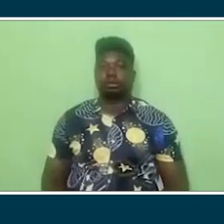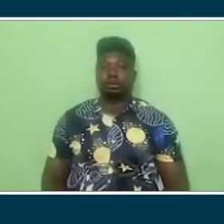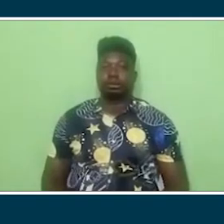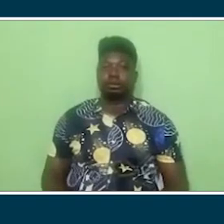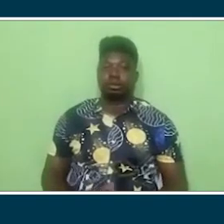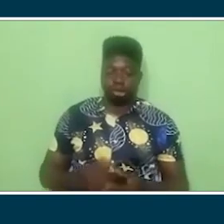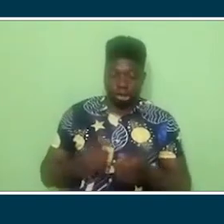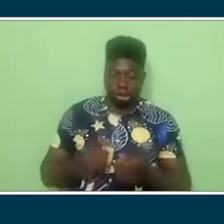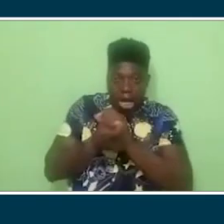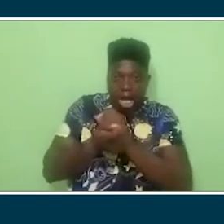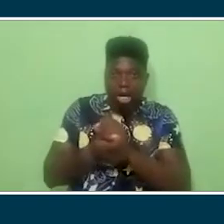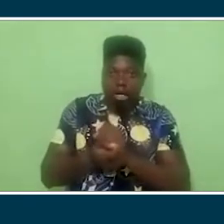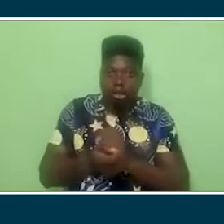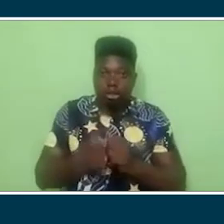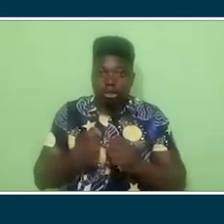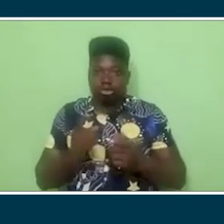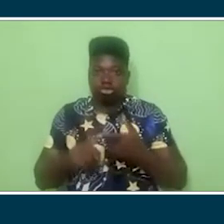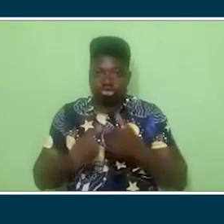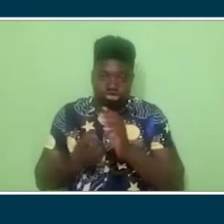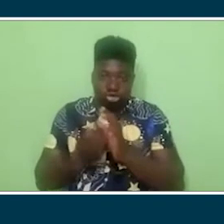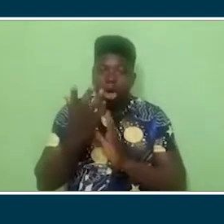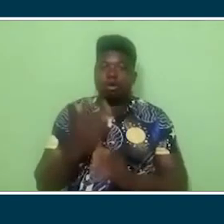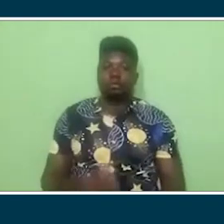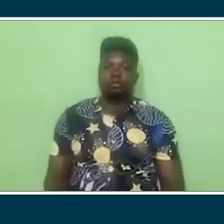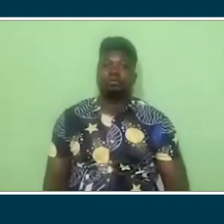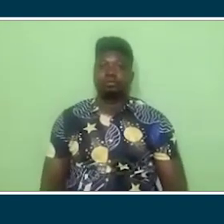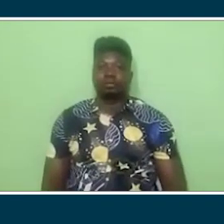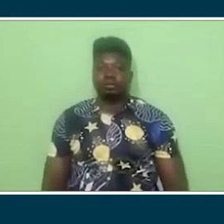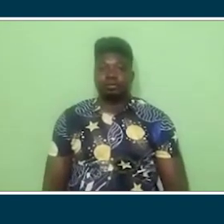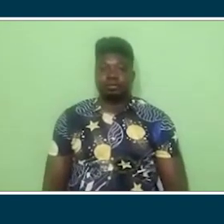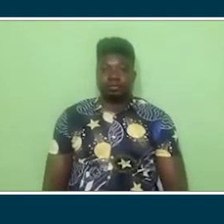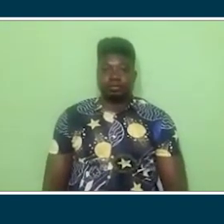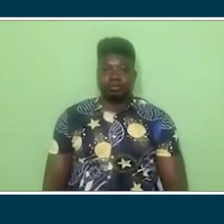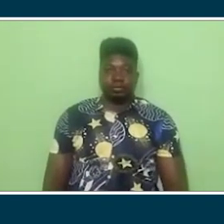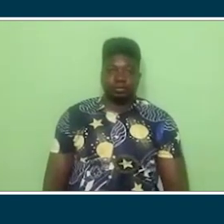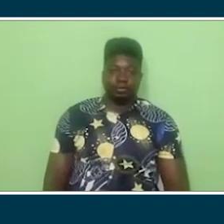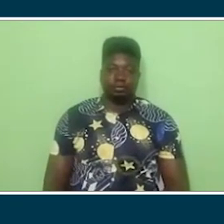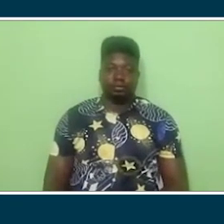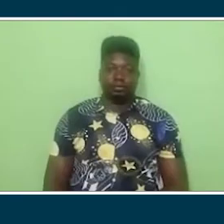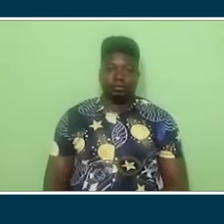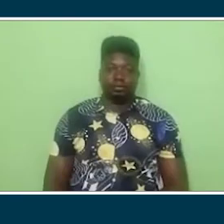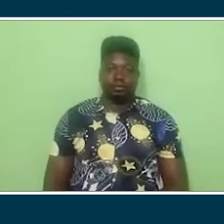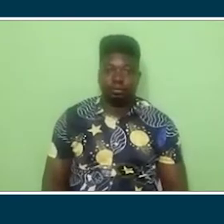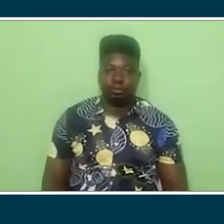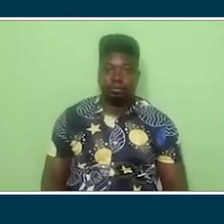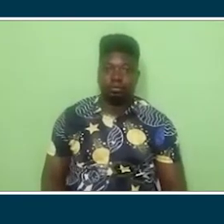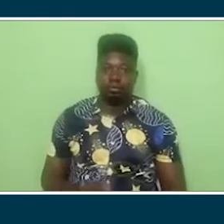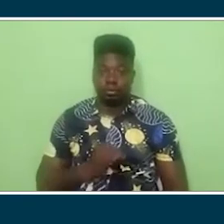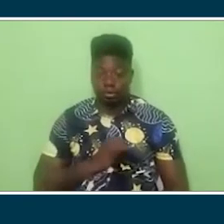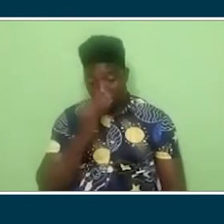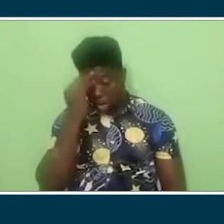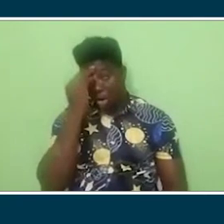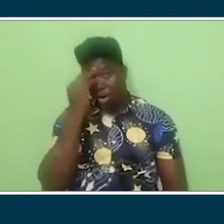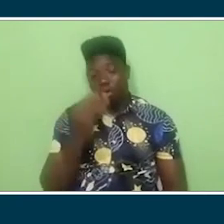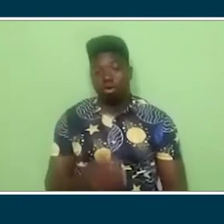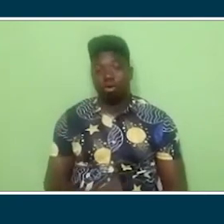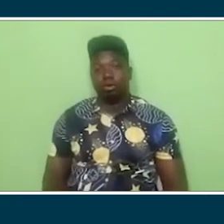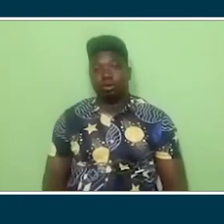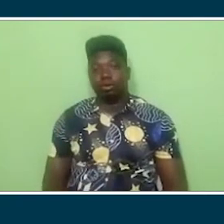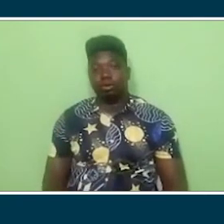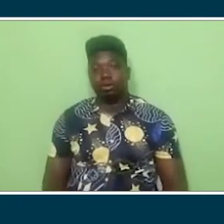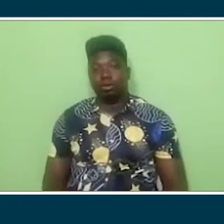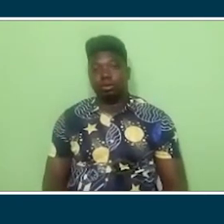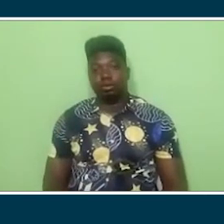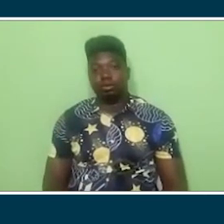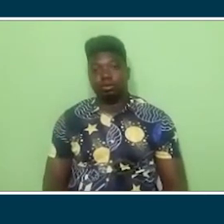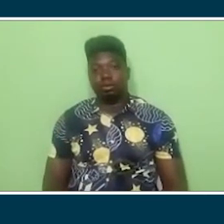to grow, to mature, to develop, to heal. Yeah. Ari, in your work, I love this